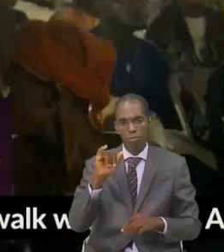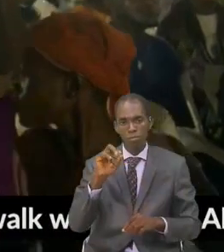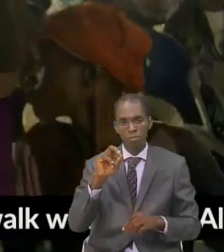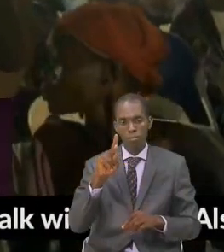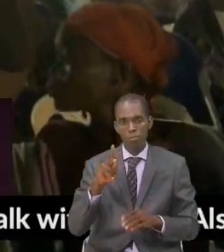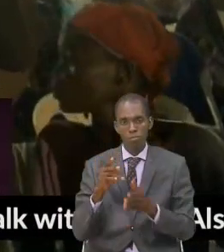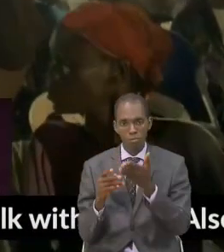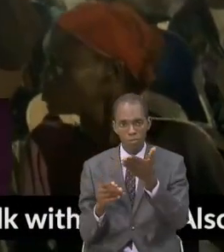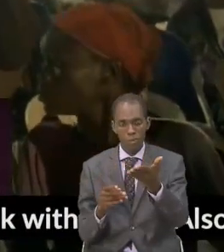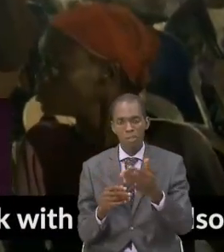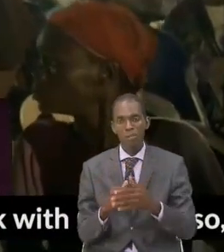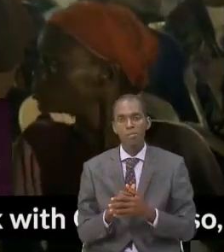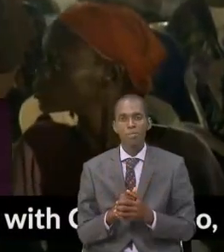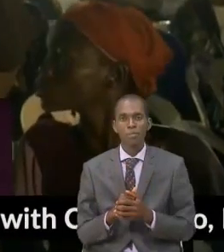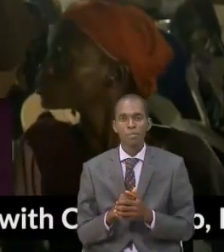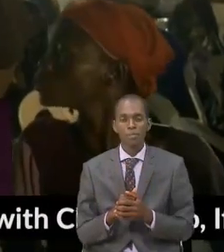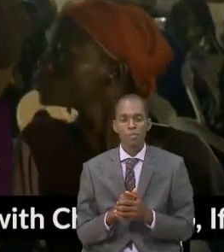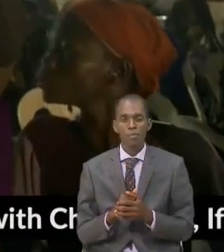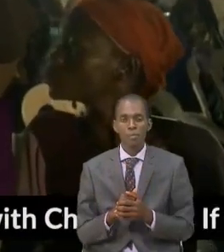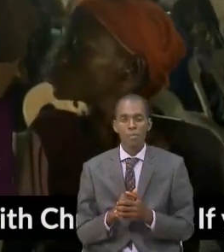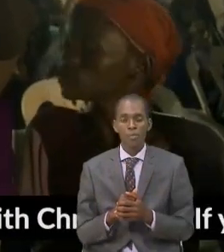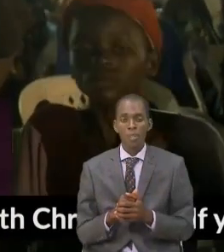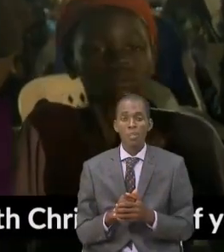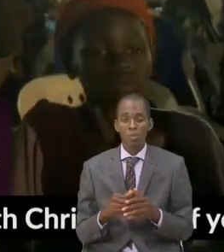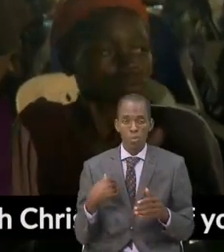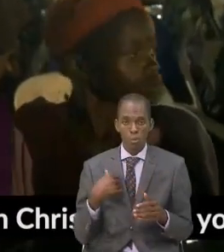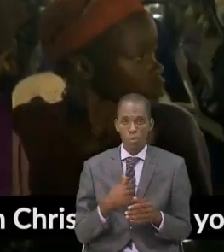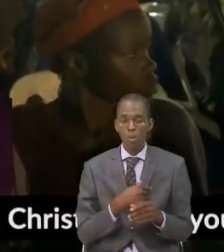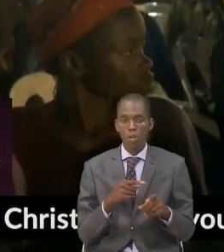follow what you're seeing on your screen.